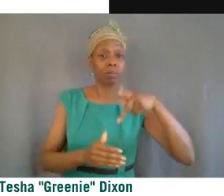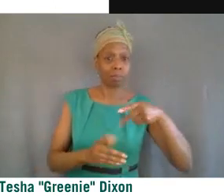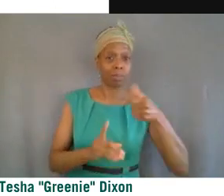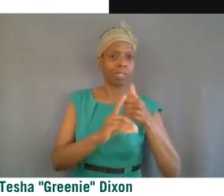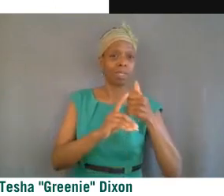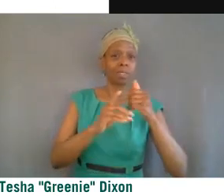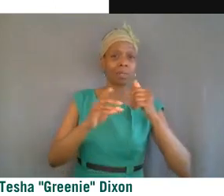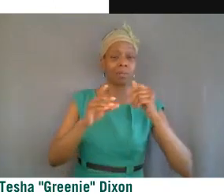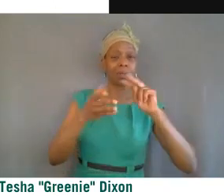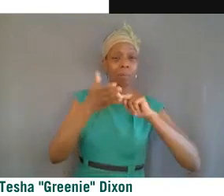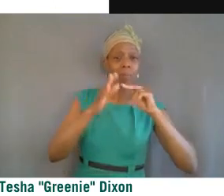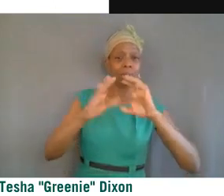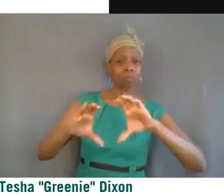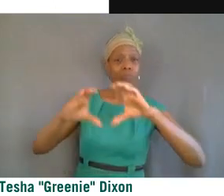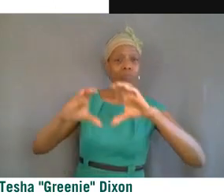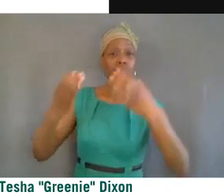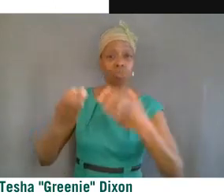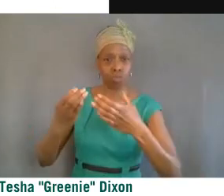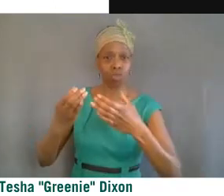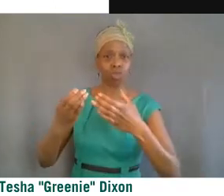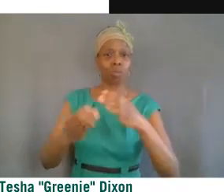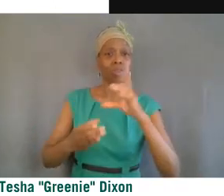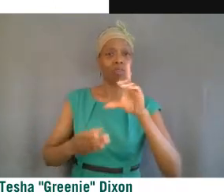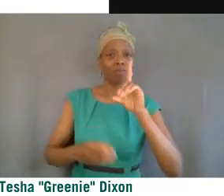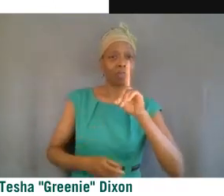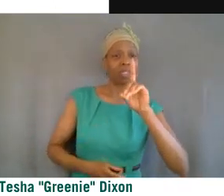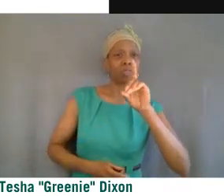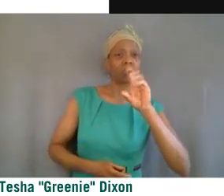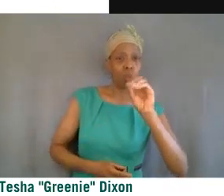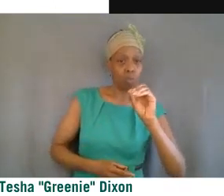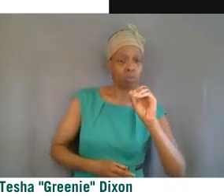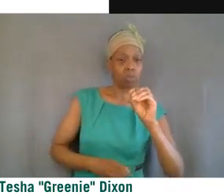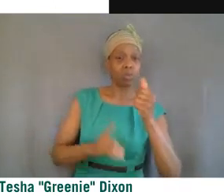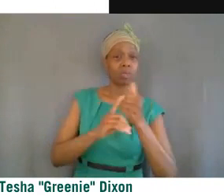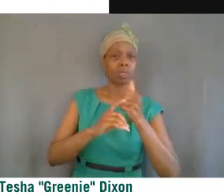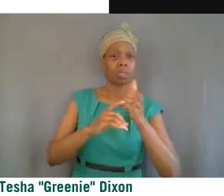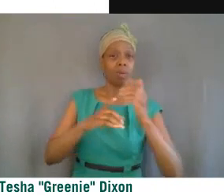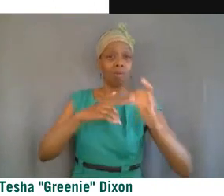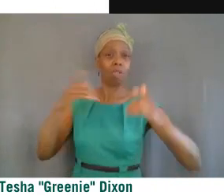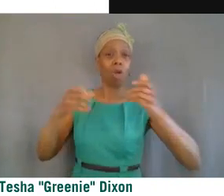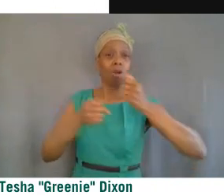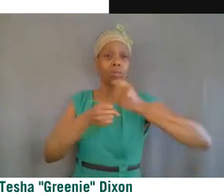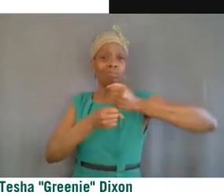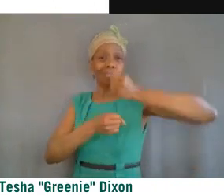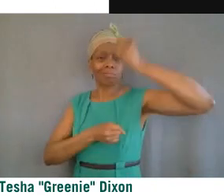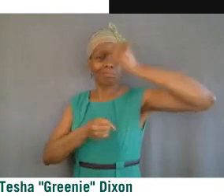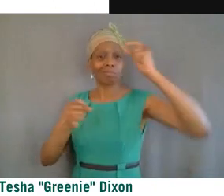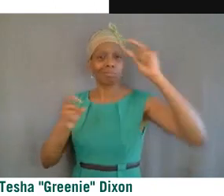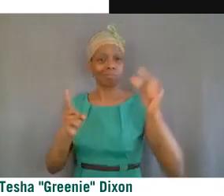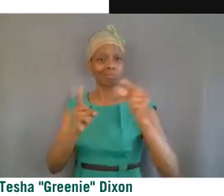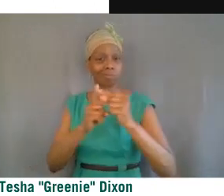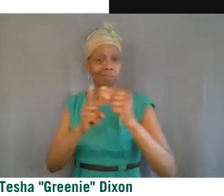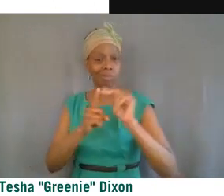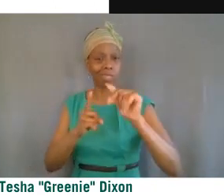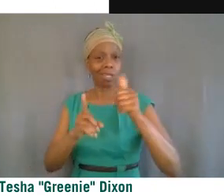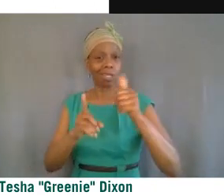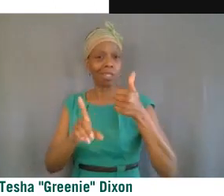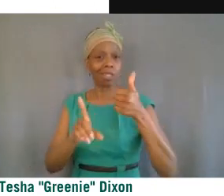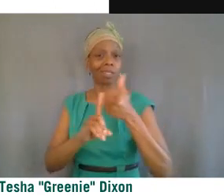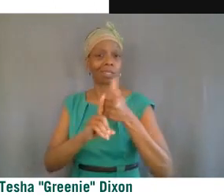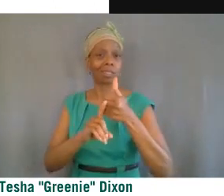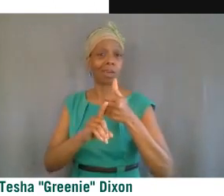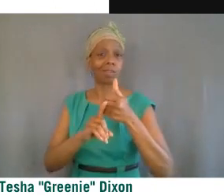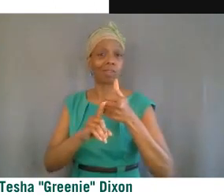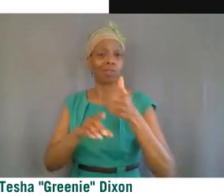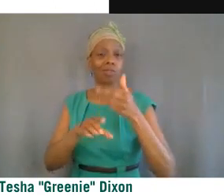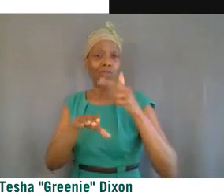of disorders. So it's a large umbrella term that refers to